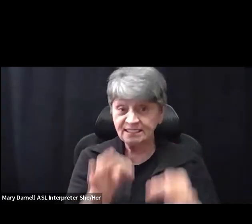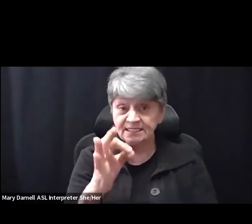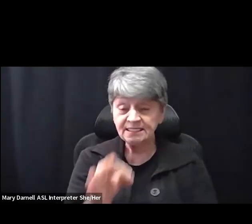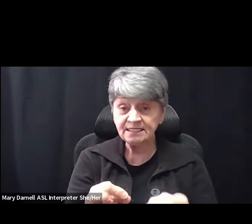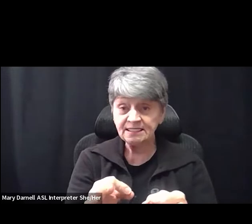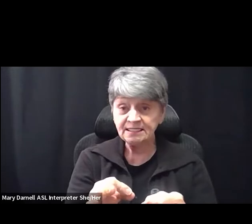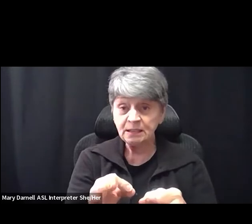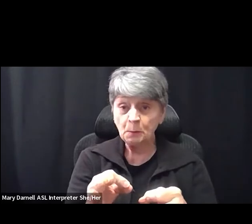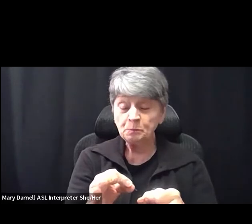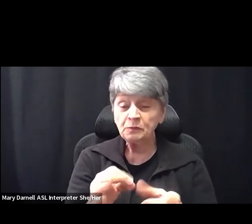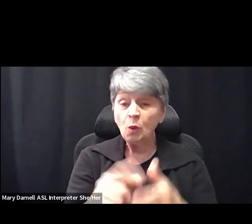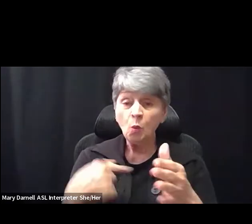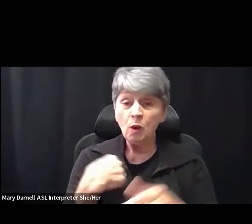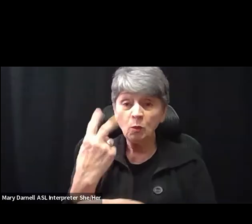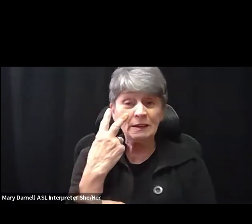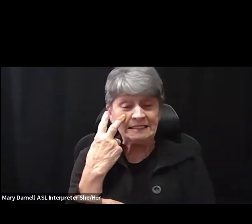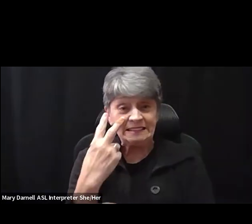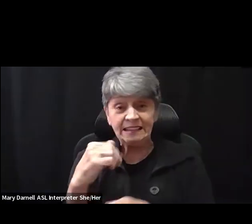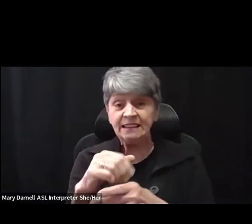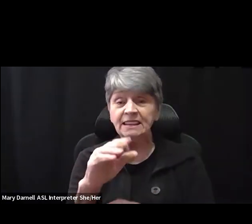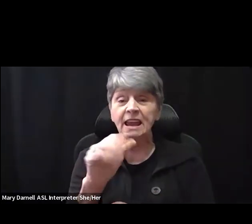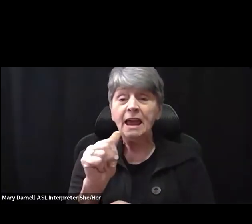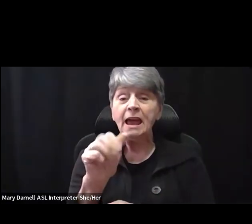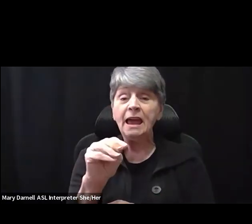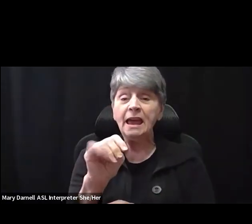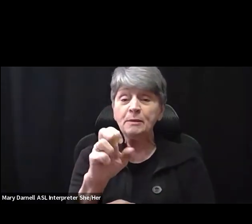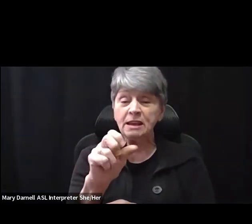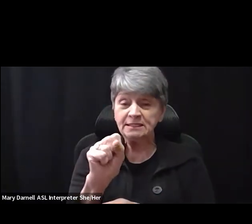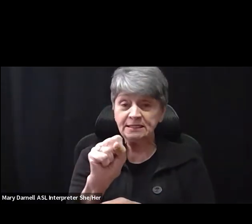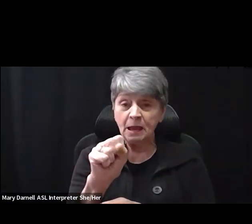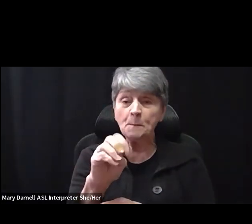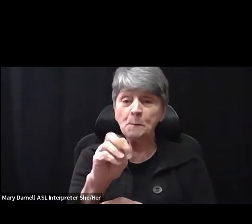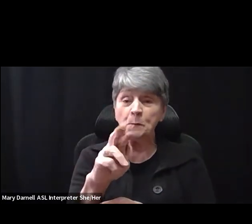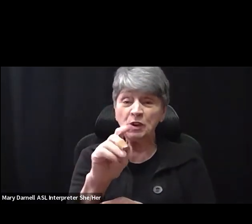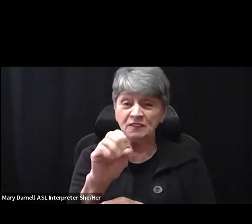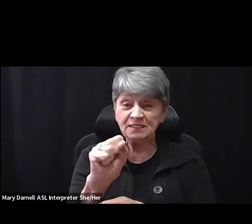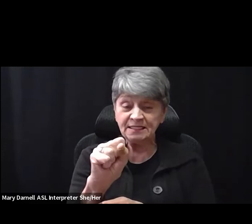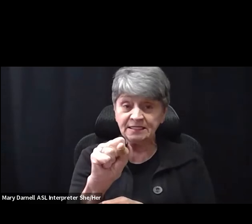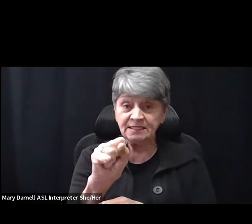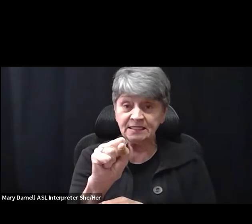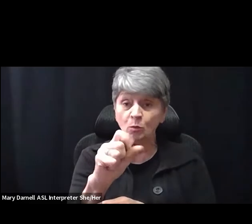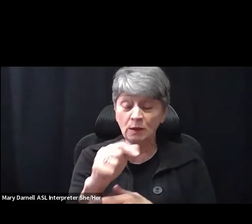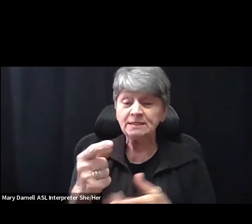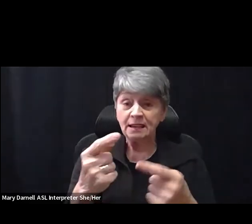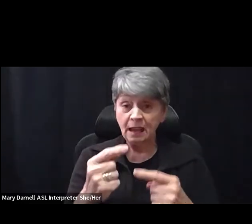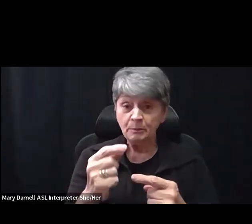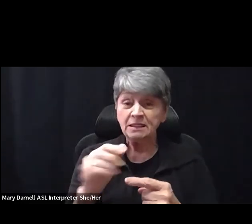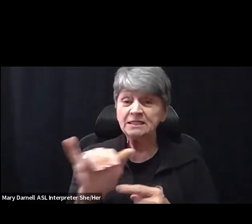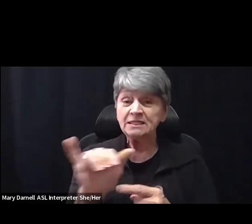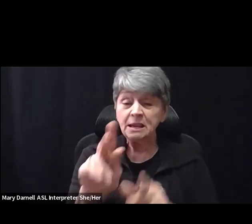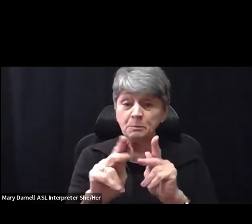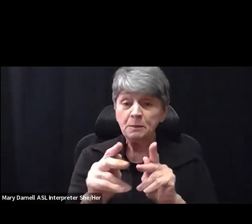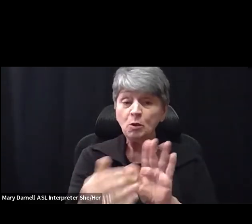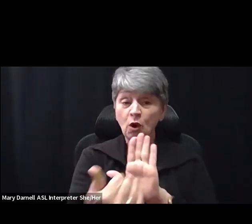the amicus briefs and in the opposition that we're constantly dealing with is that the same people who are opposing Roe v.